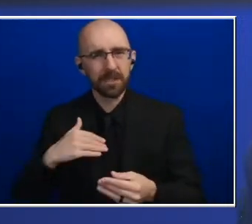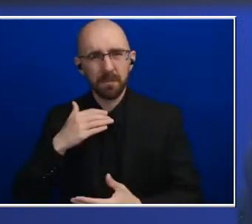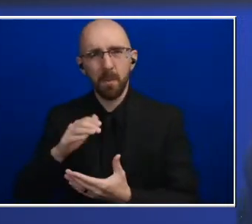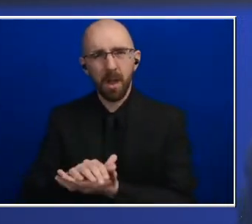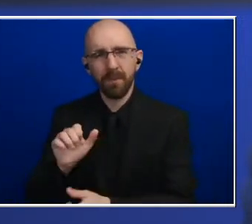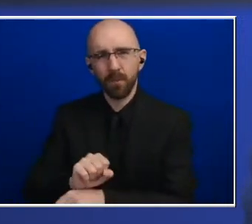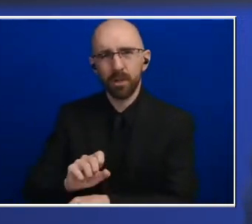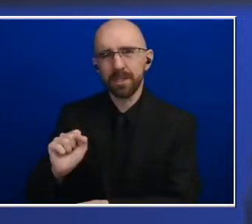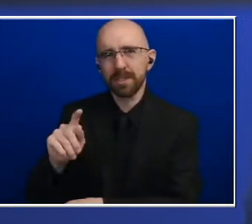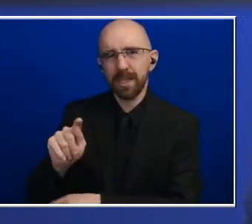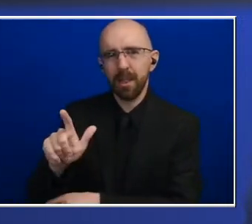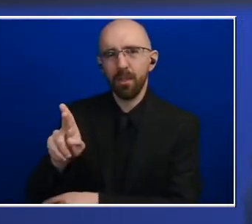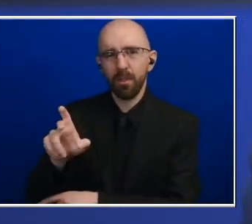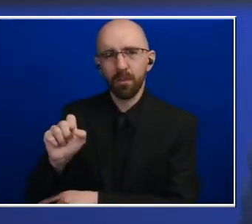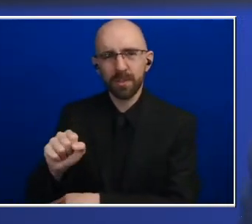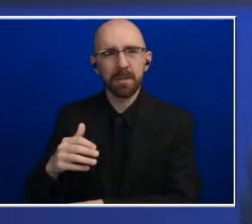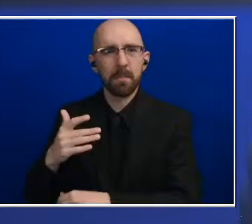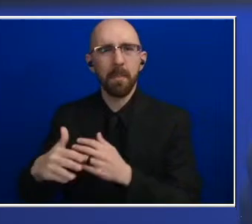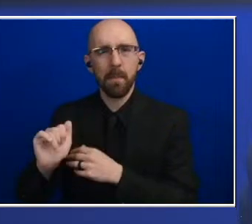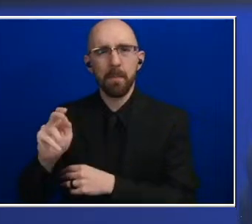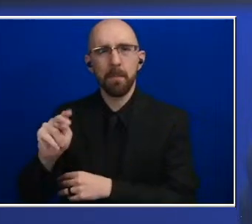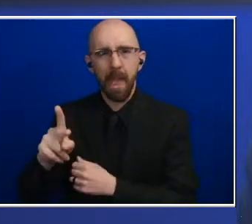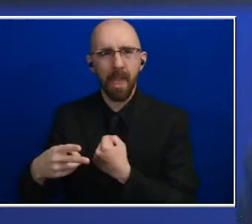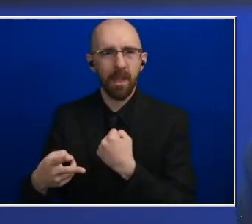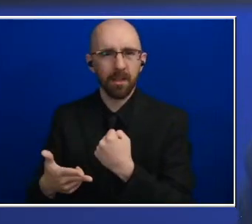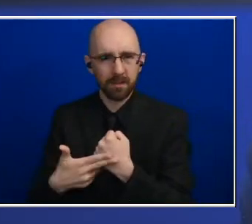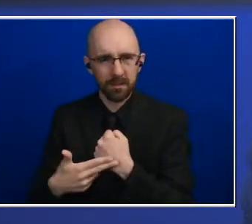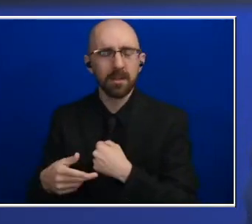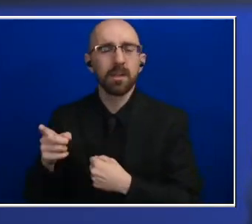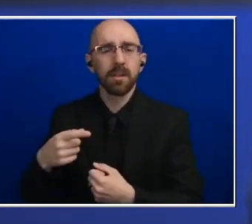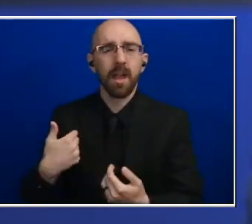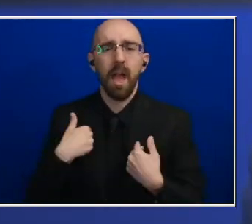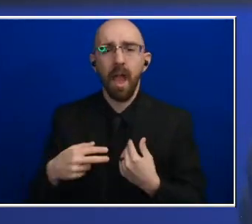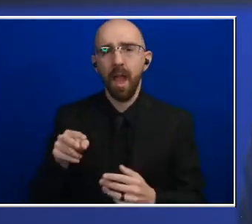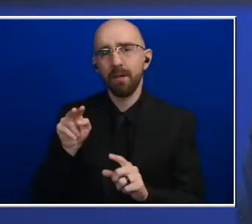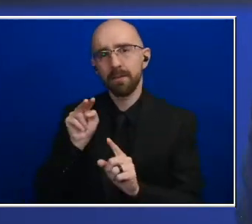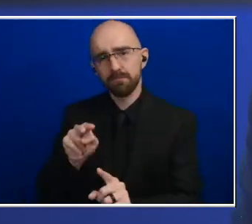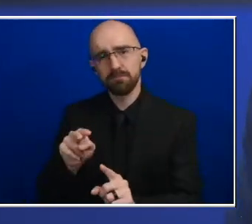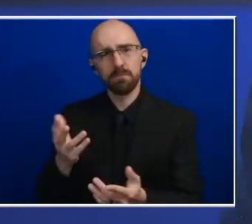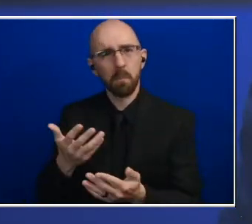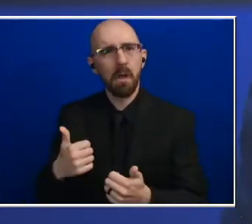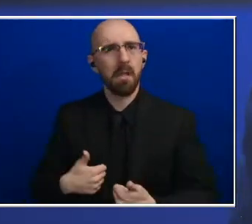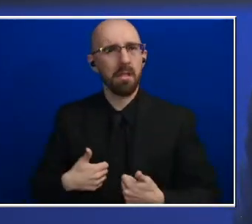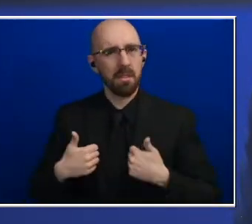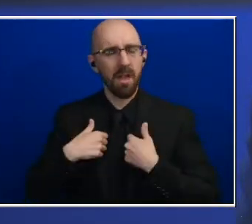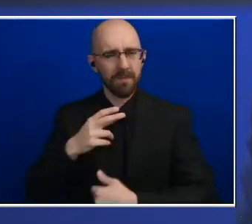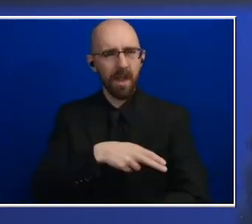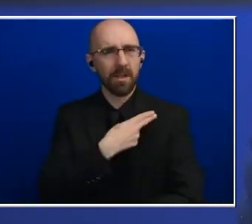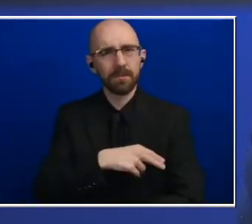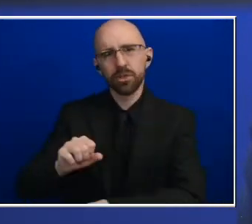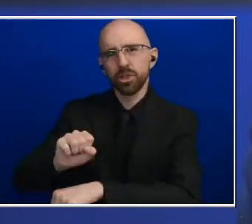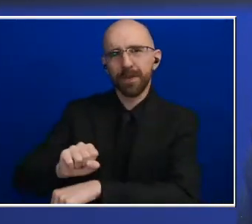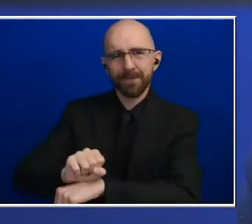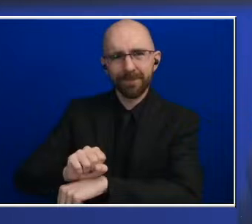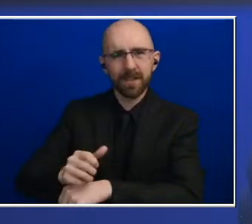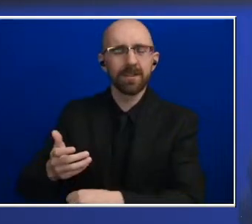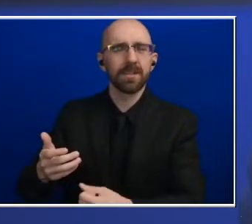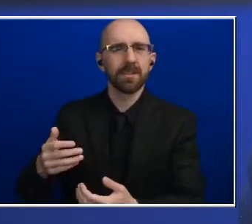little bit of insight into the life of a hospital, the shift work, right? And the